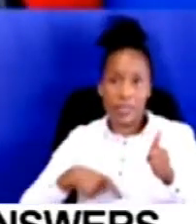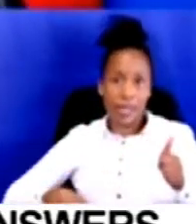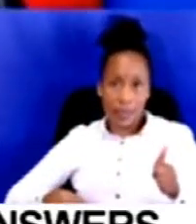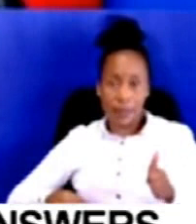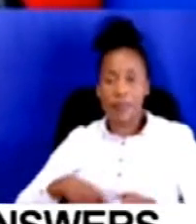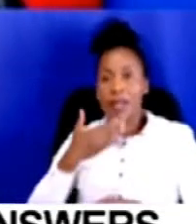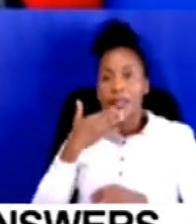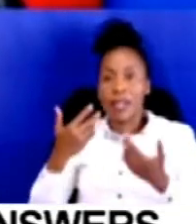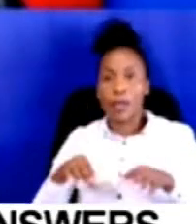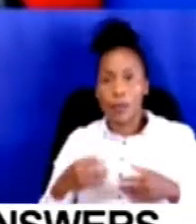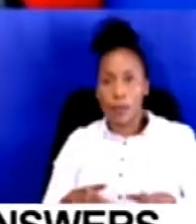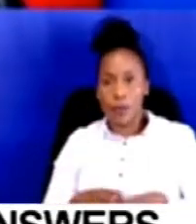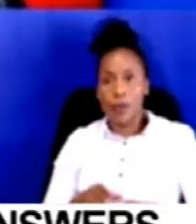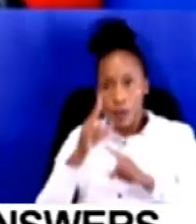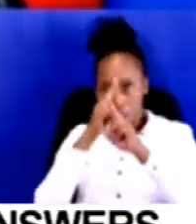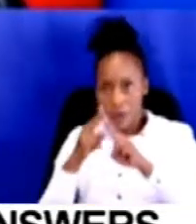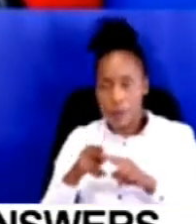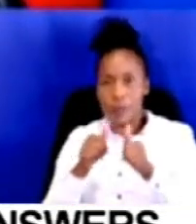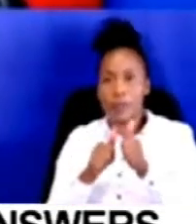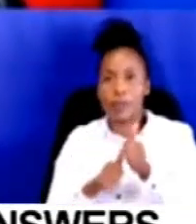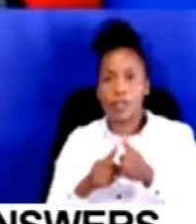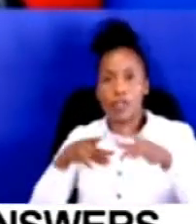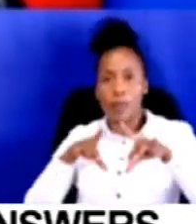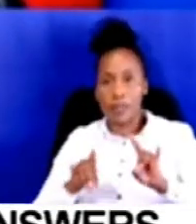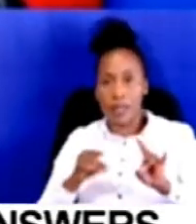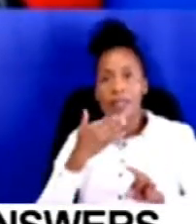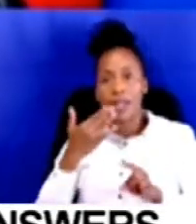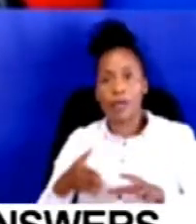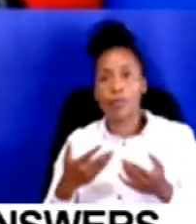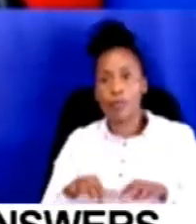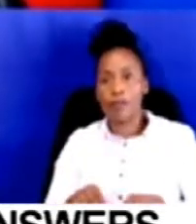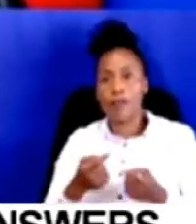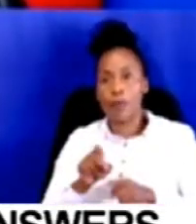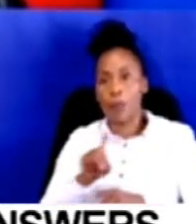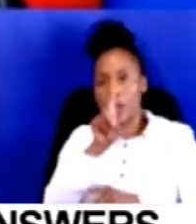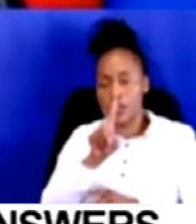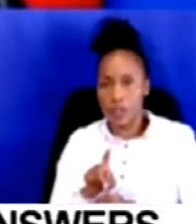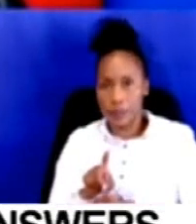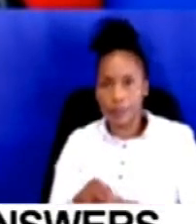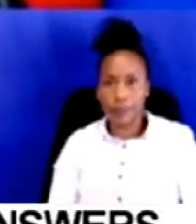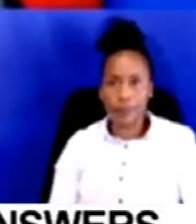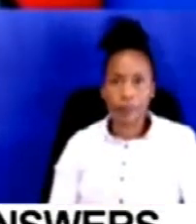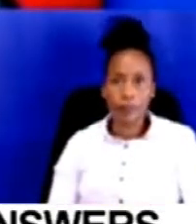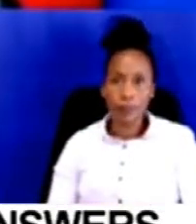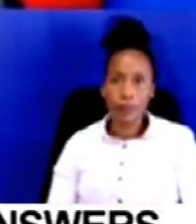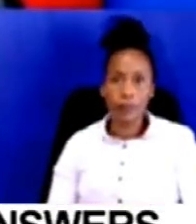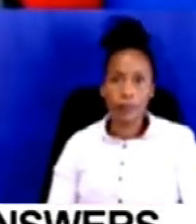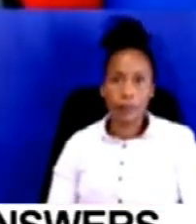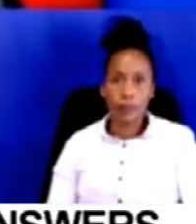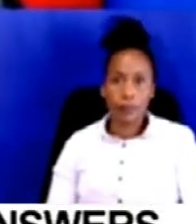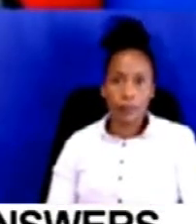Thank you, Honorable Deputy Chairperson, and thanks for the question.